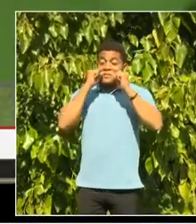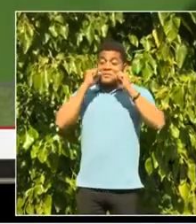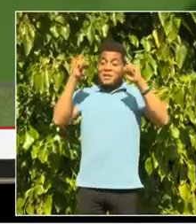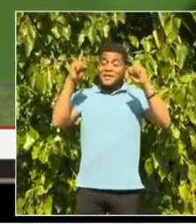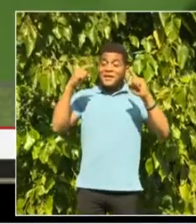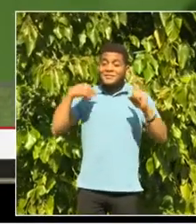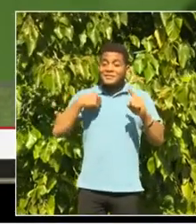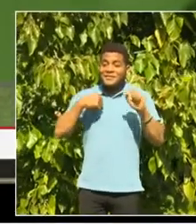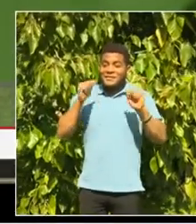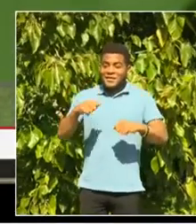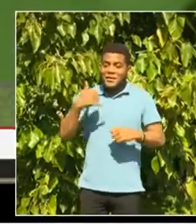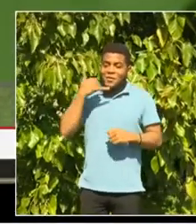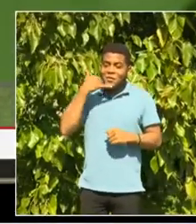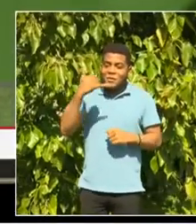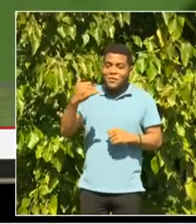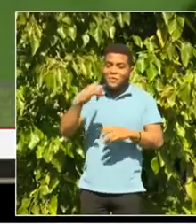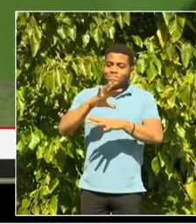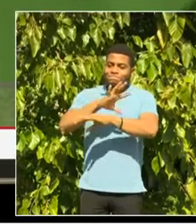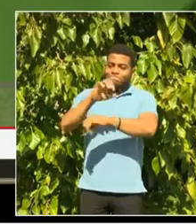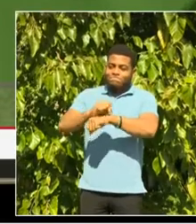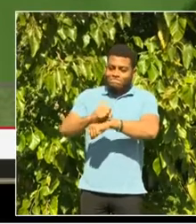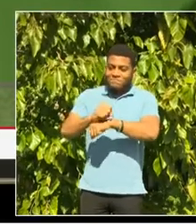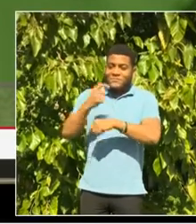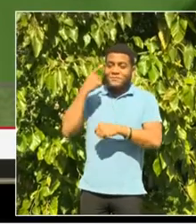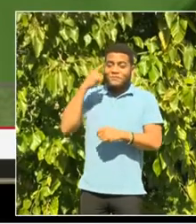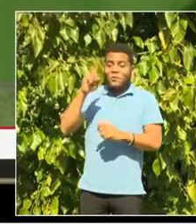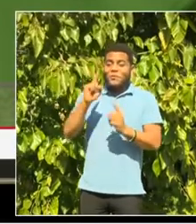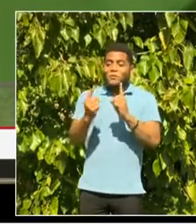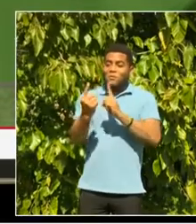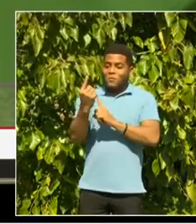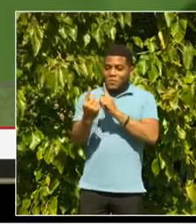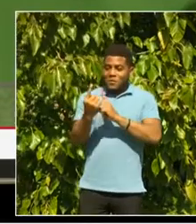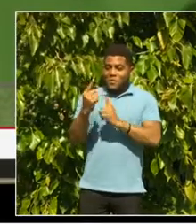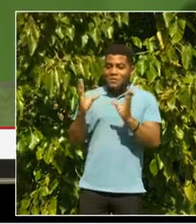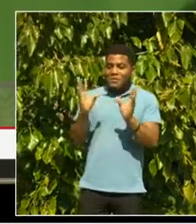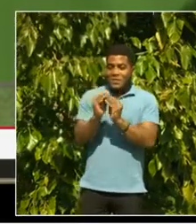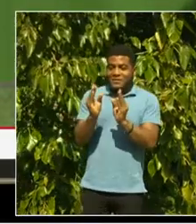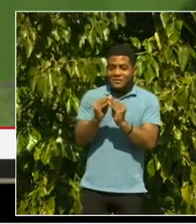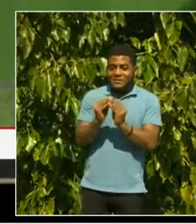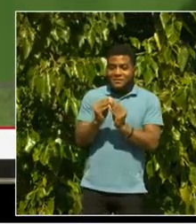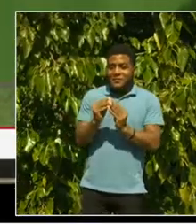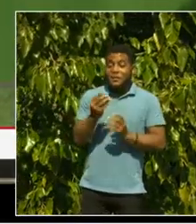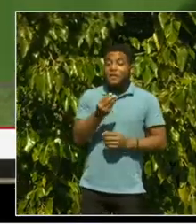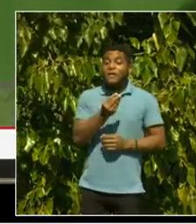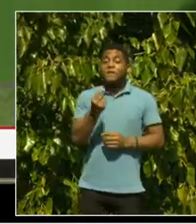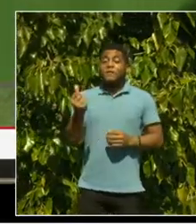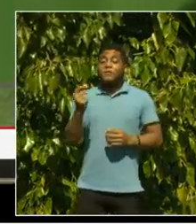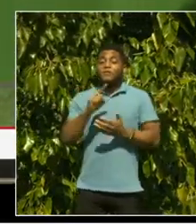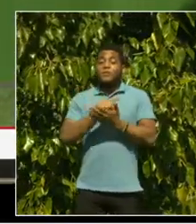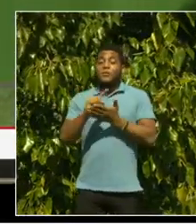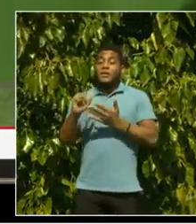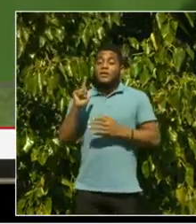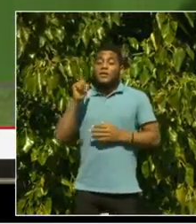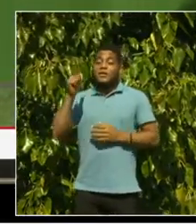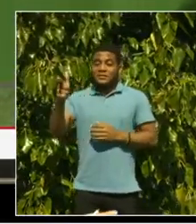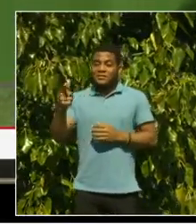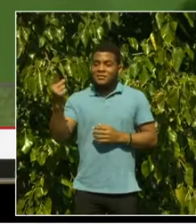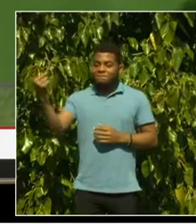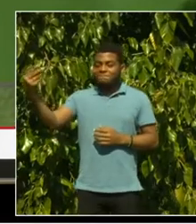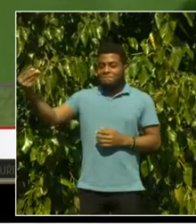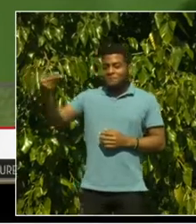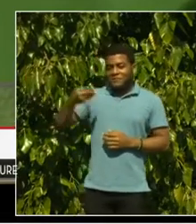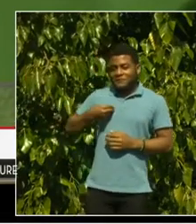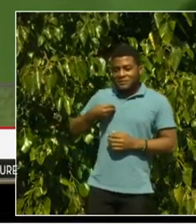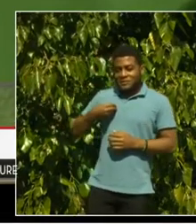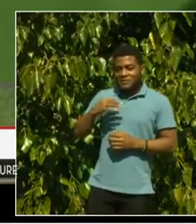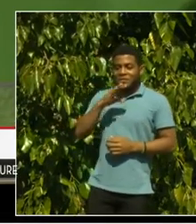phone, and I began receiving my benefits via mail a few weeks later. I joined the Arcadia mobile market team last